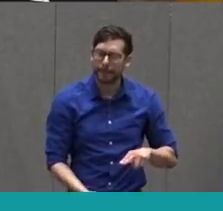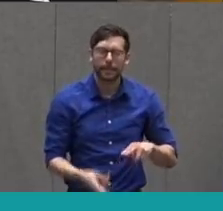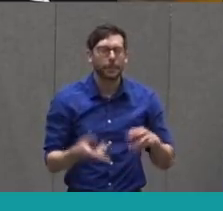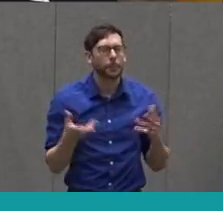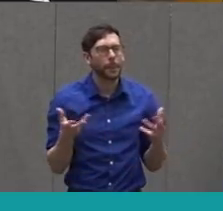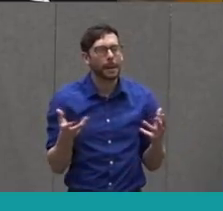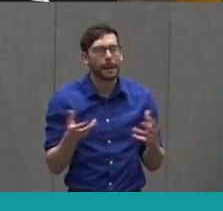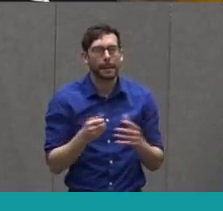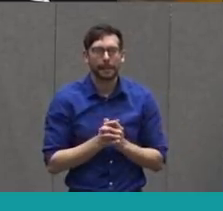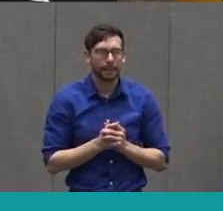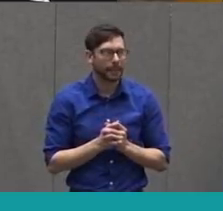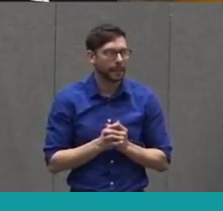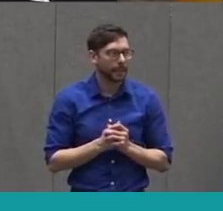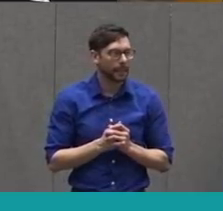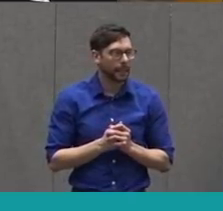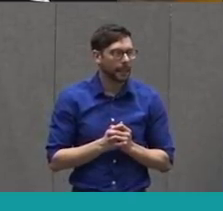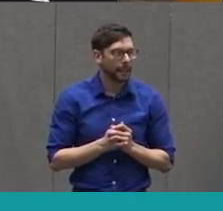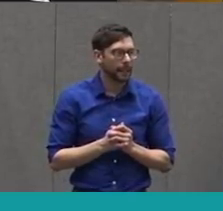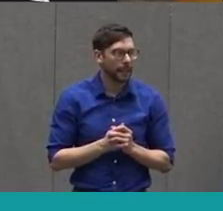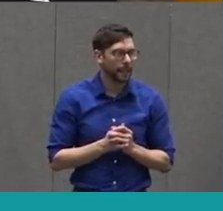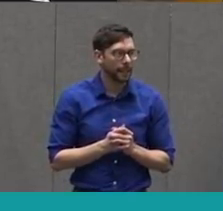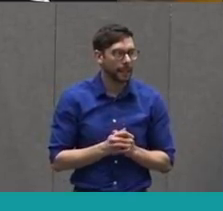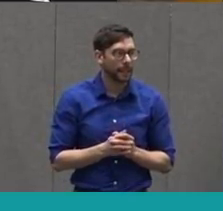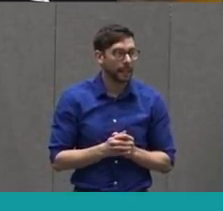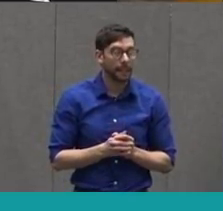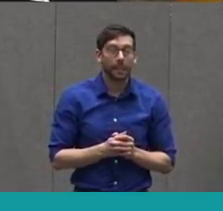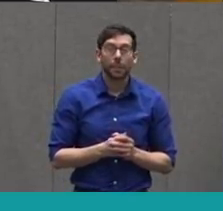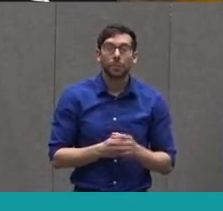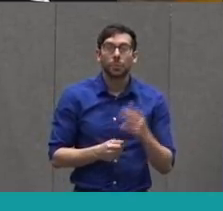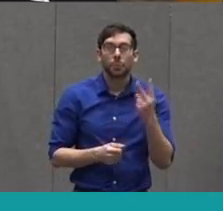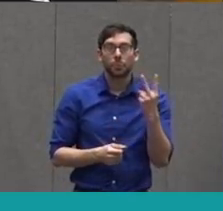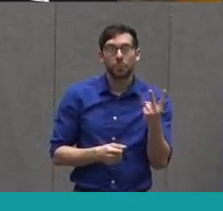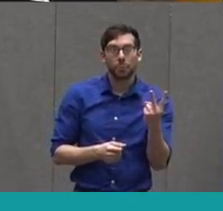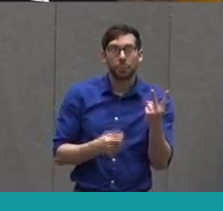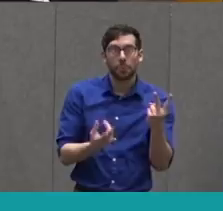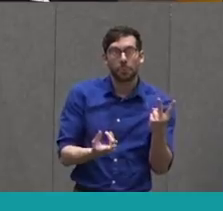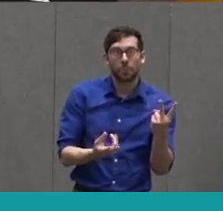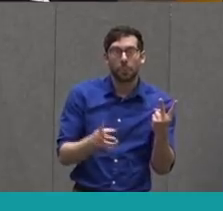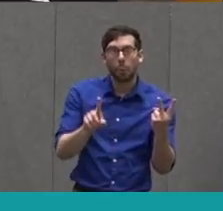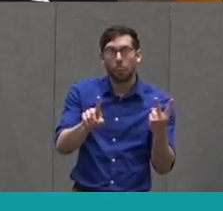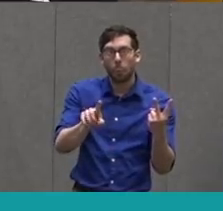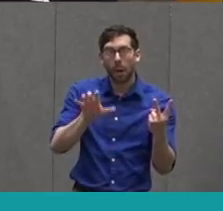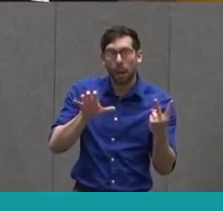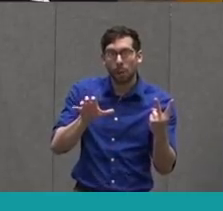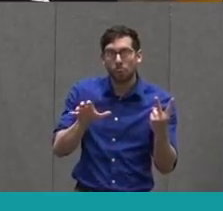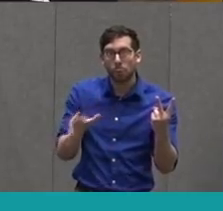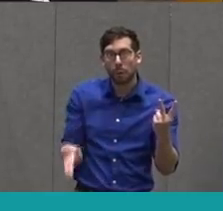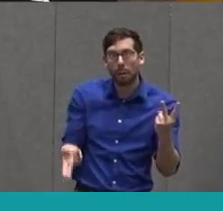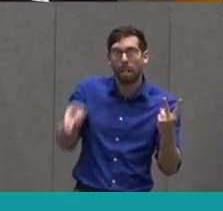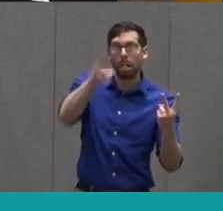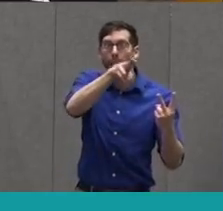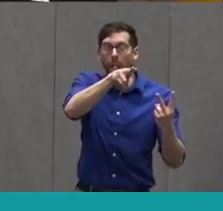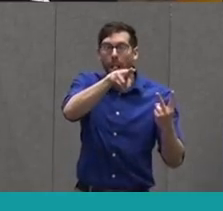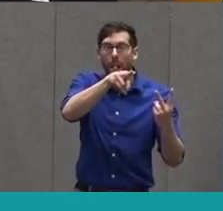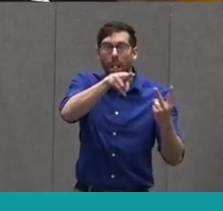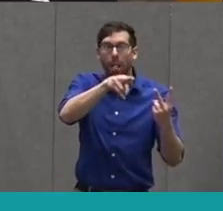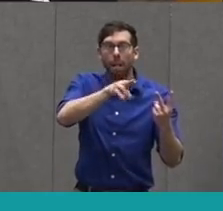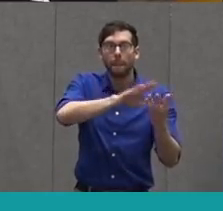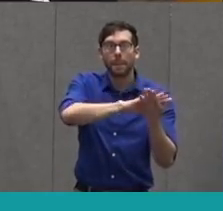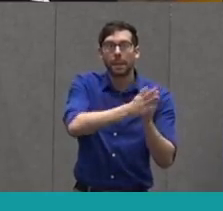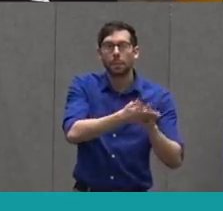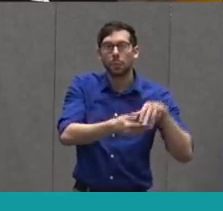we've already changed that digit in the hundreds column from a 2 to a 3 with 100 more, what is 100 less